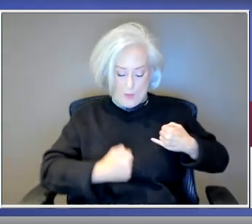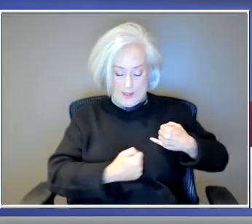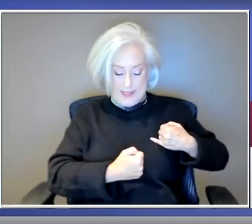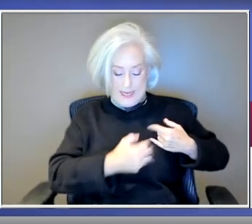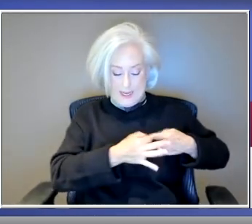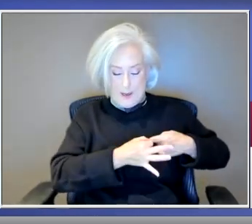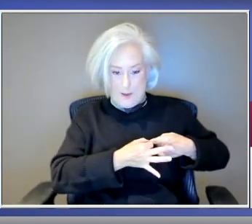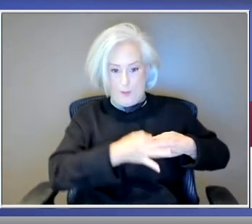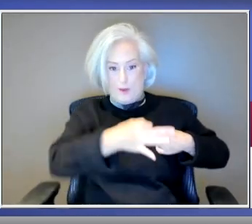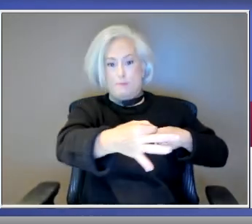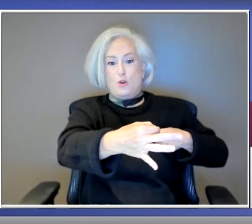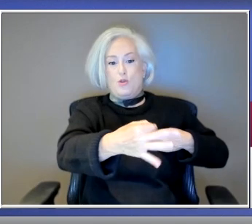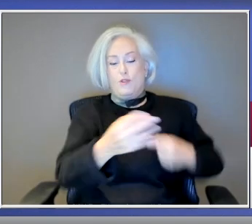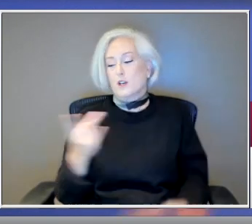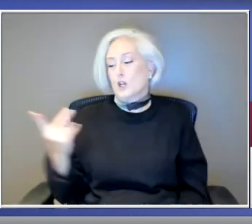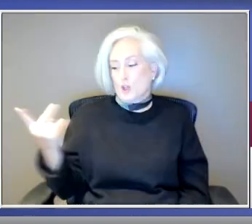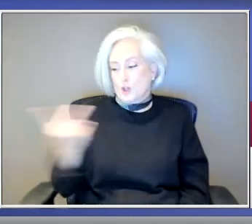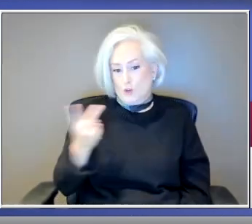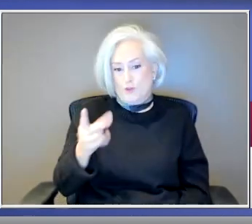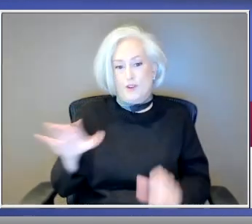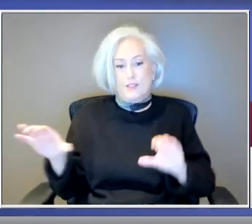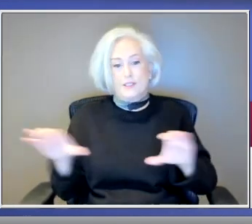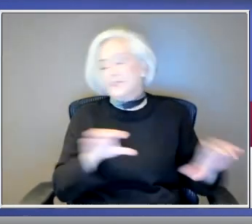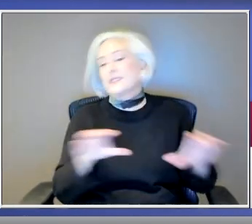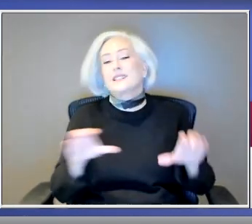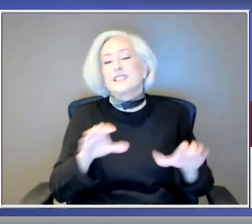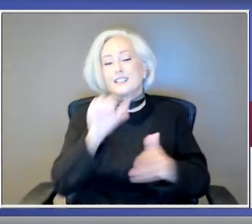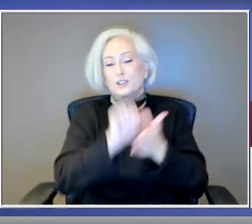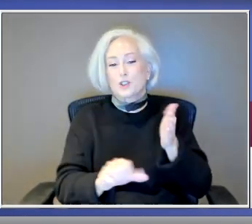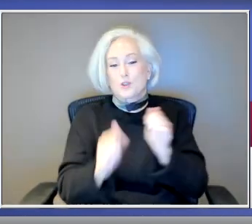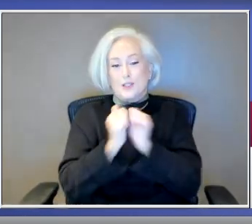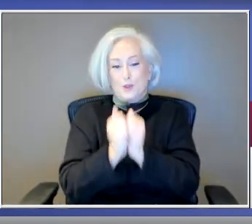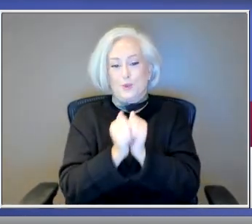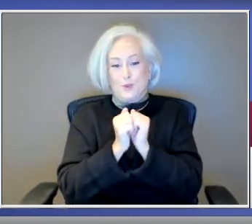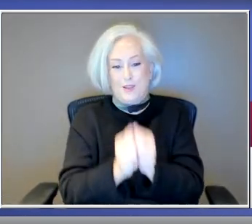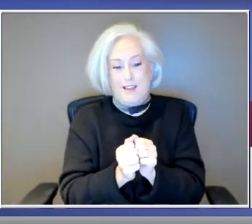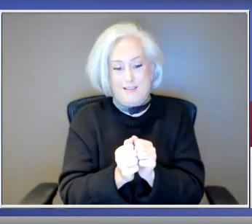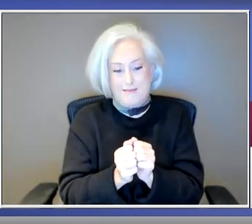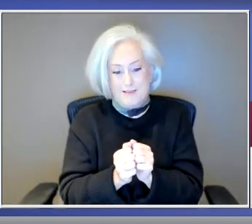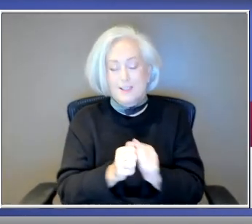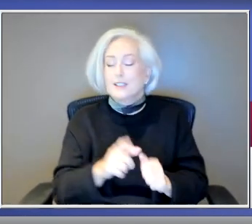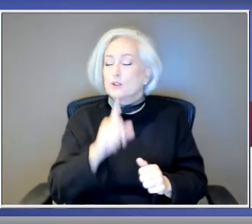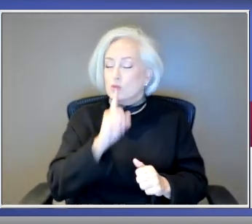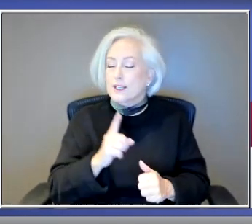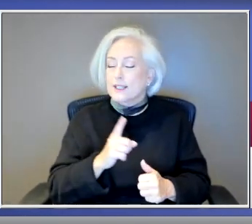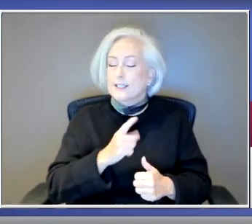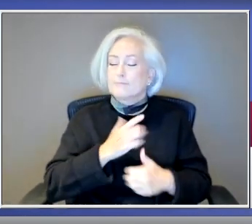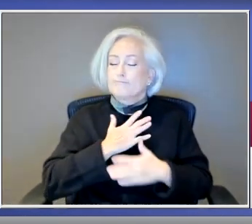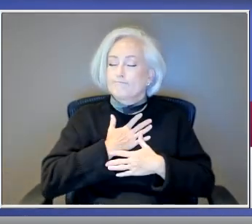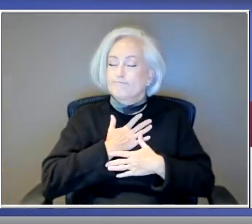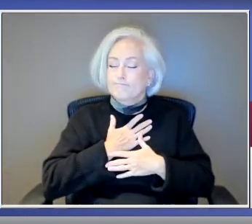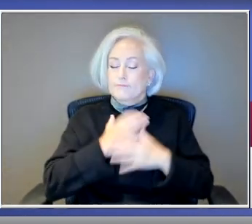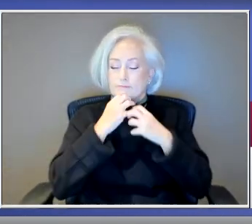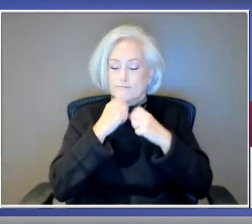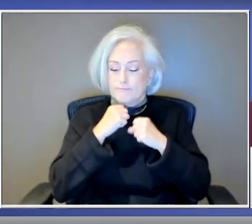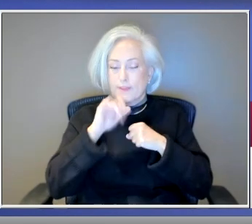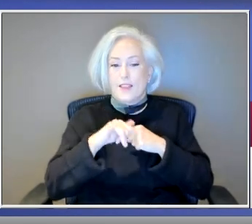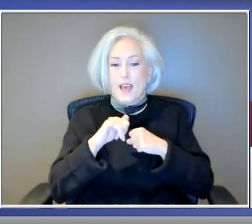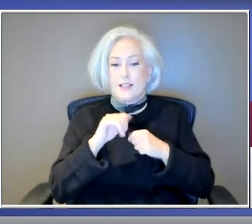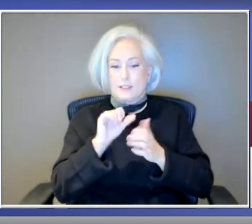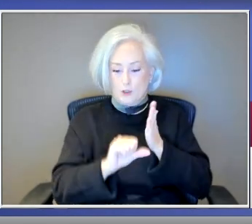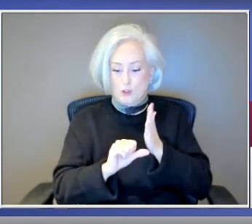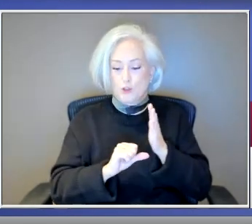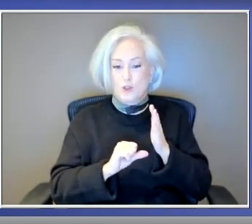very gratifying procedure because with a lot of work, a lot of elbow grease, Dr. Ramirez was able to remove those